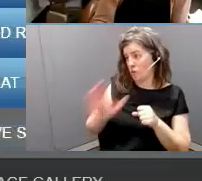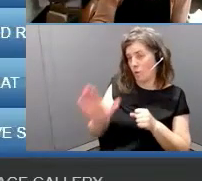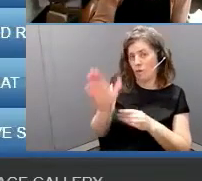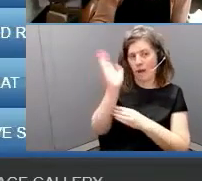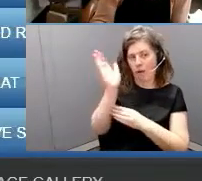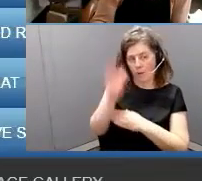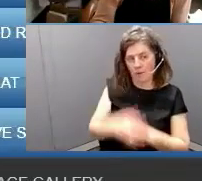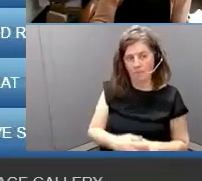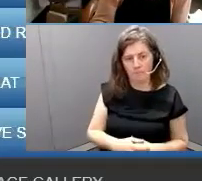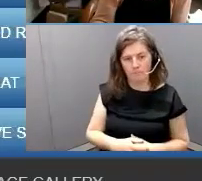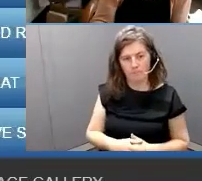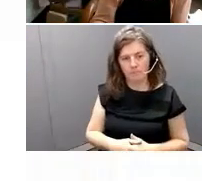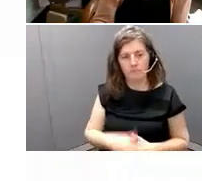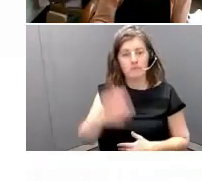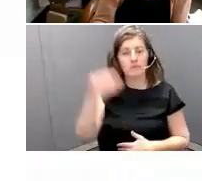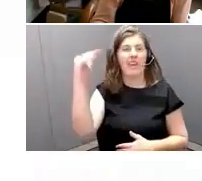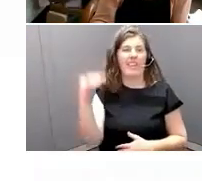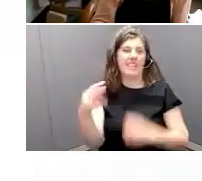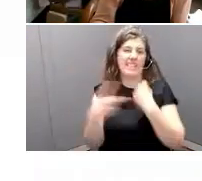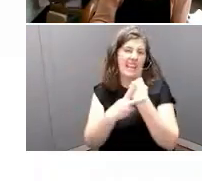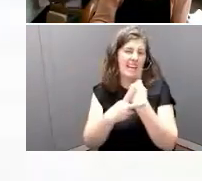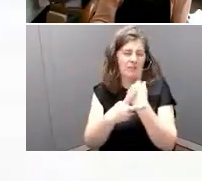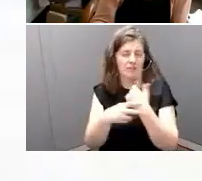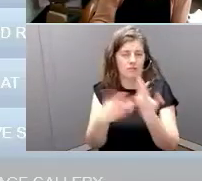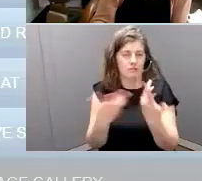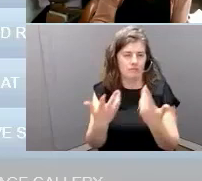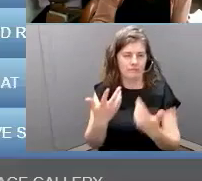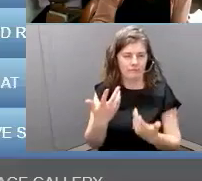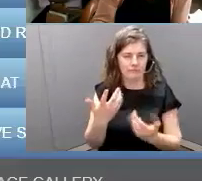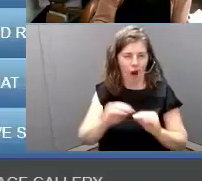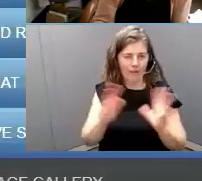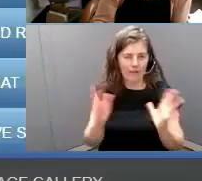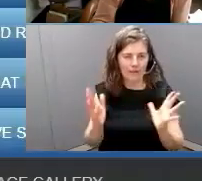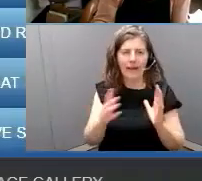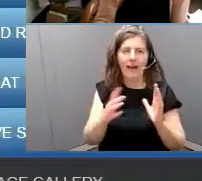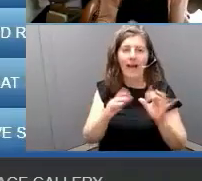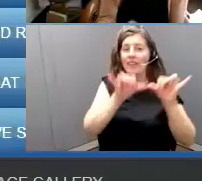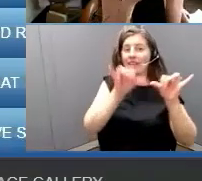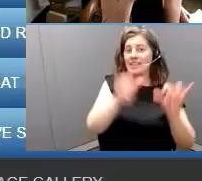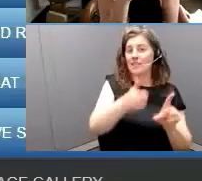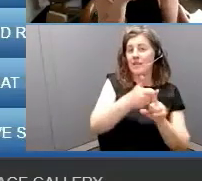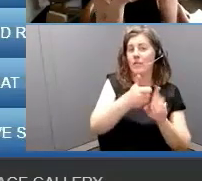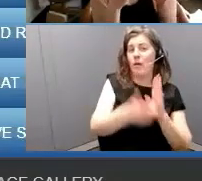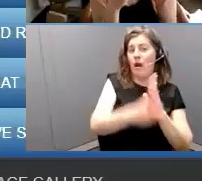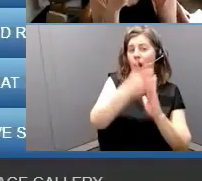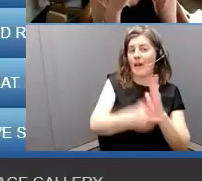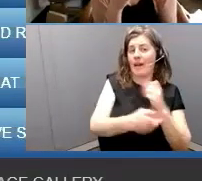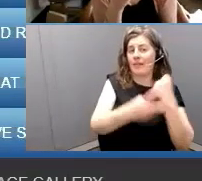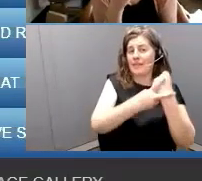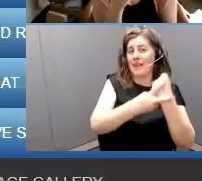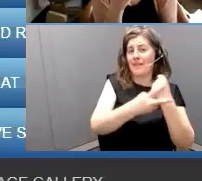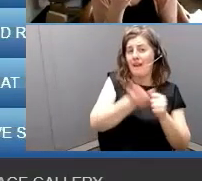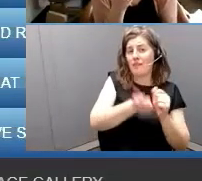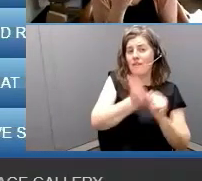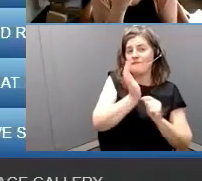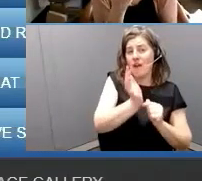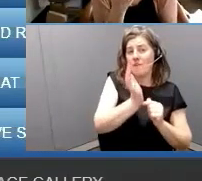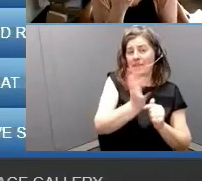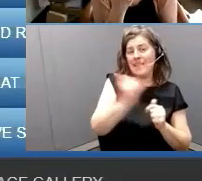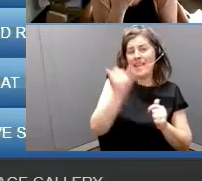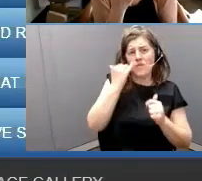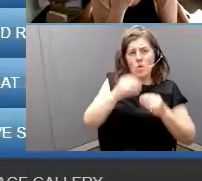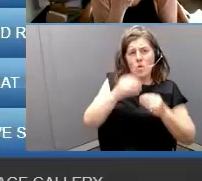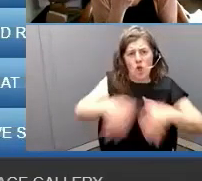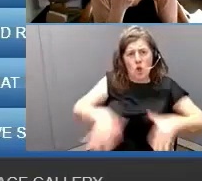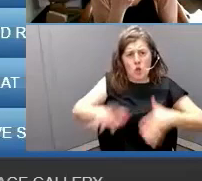And then save, pretty self-explanatory. The system auto-saves every 5 minutes. So if you somehow lose your